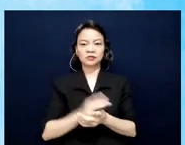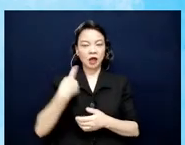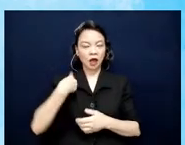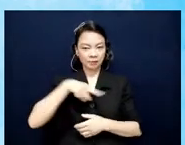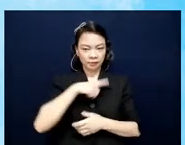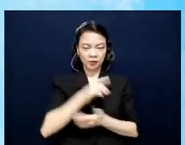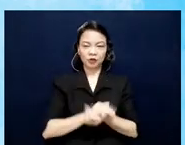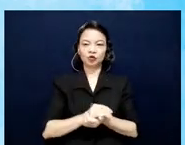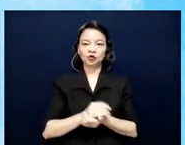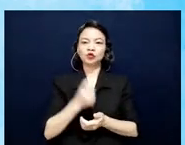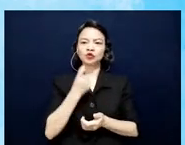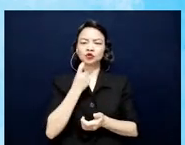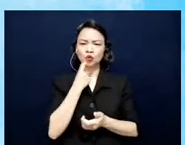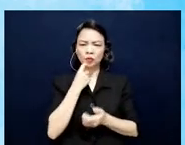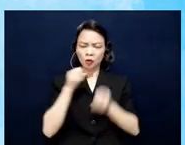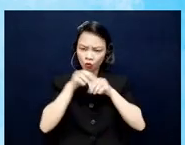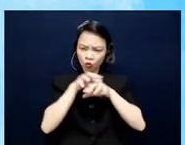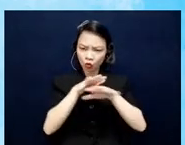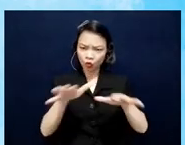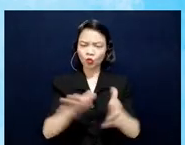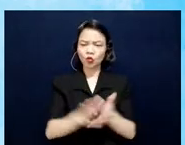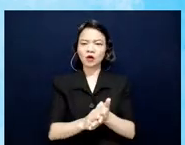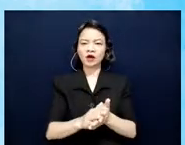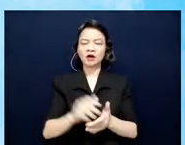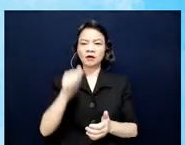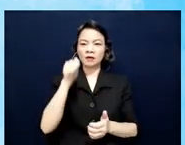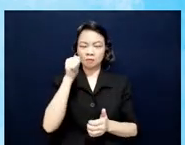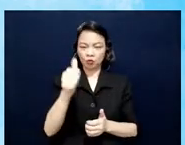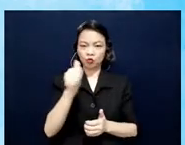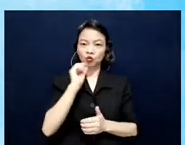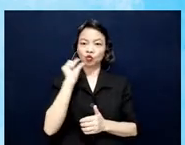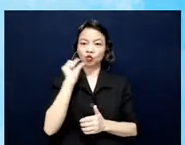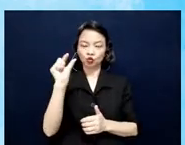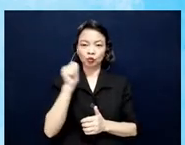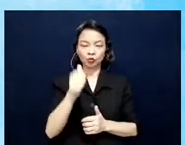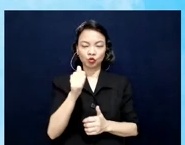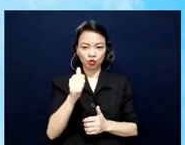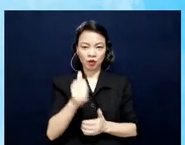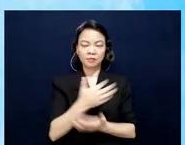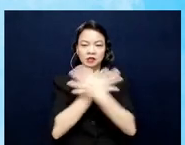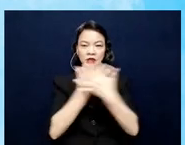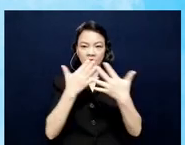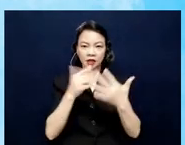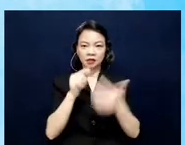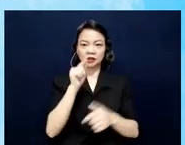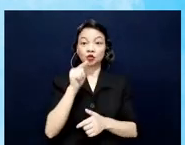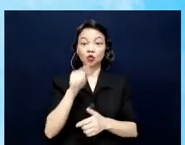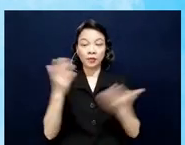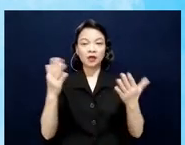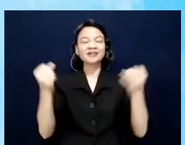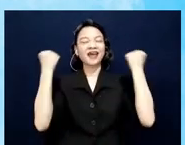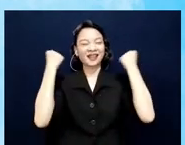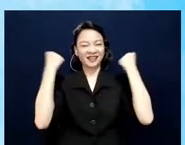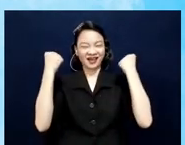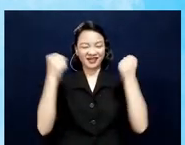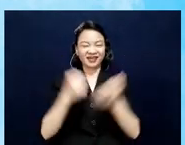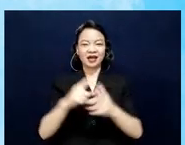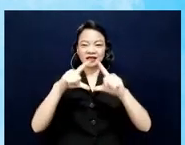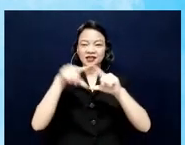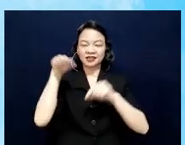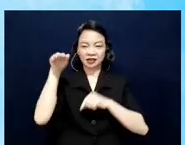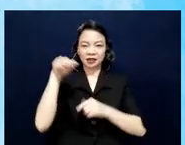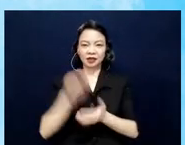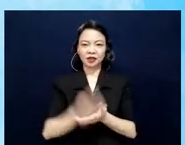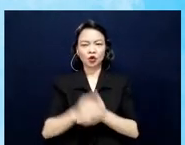needs, which is health. Today, on behalf of AstraZeneca, I'm honored that we are partnering with Plan